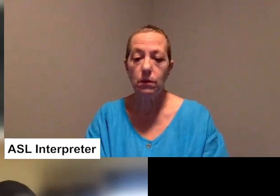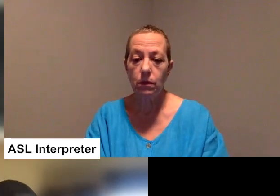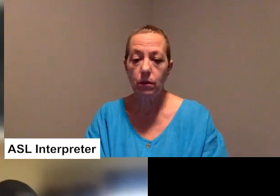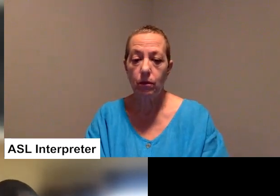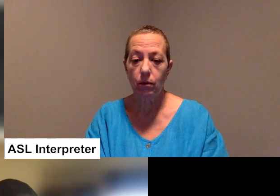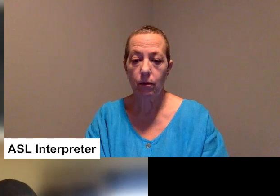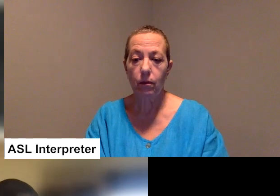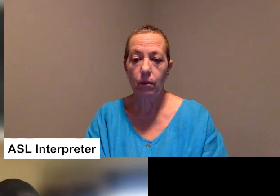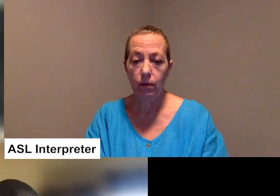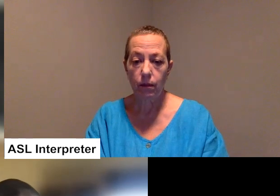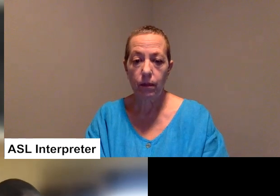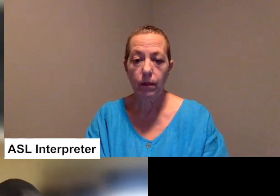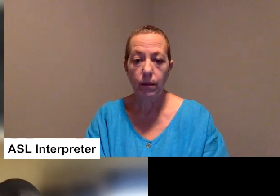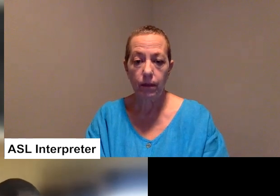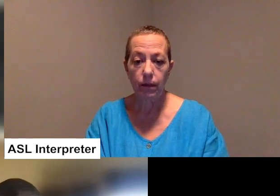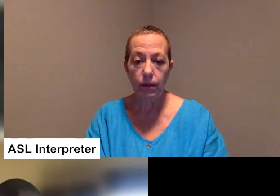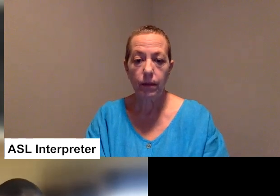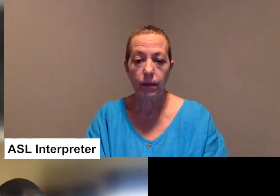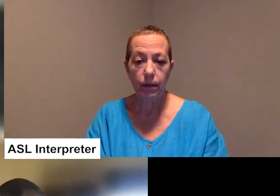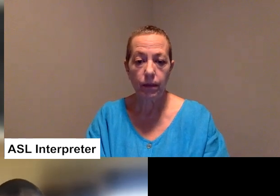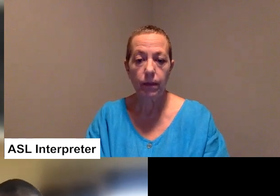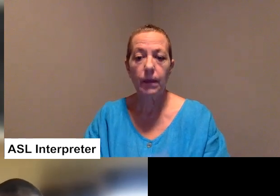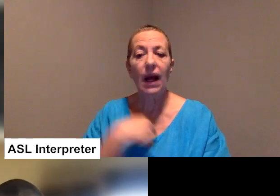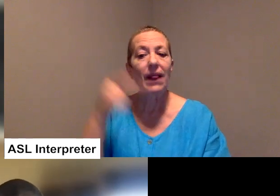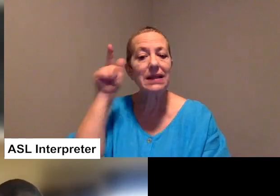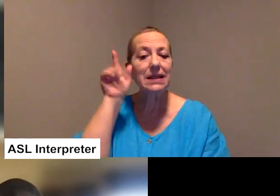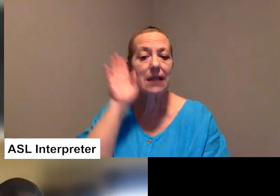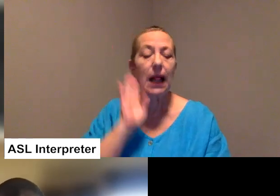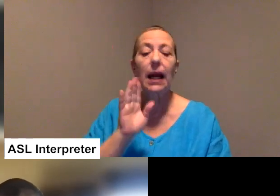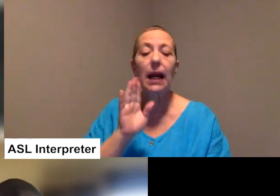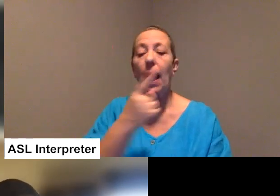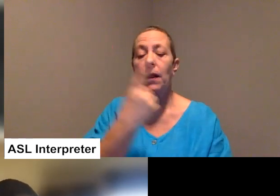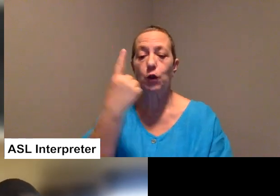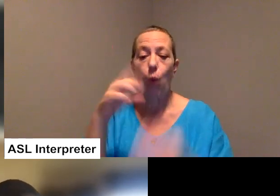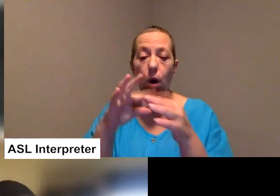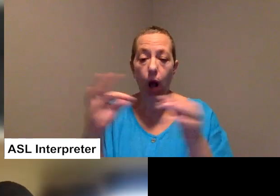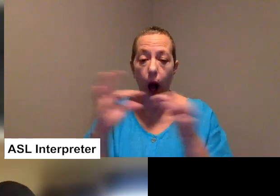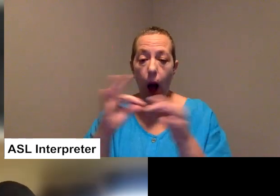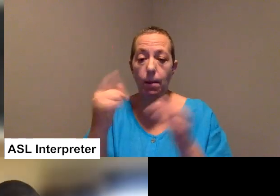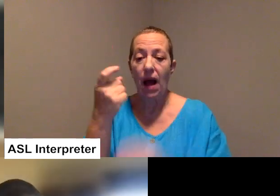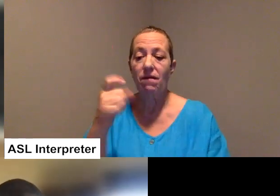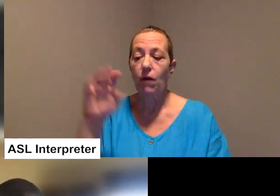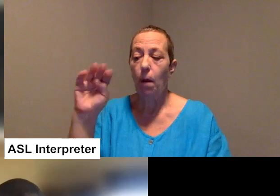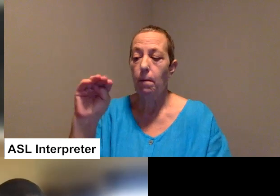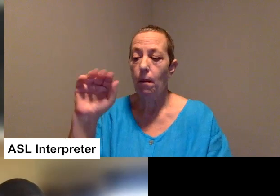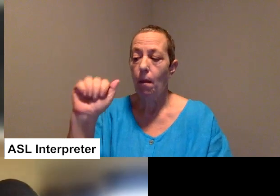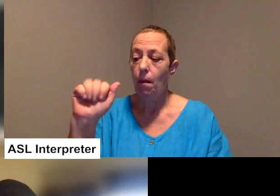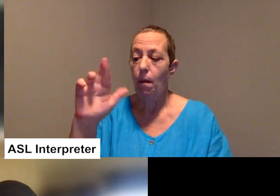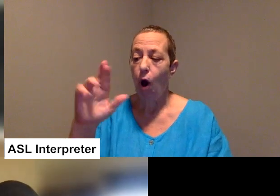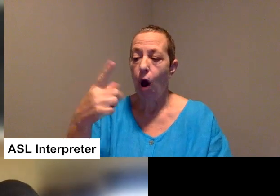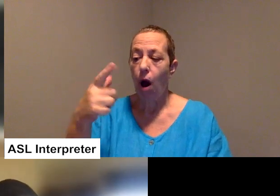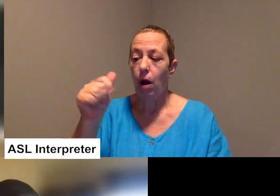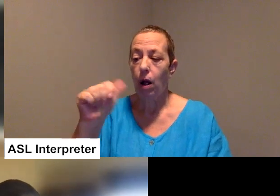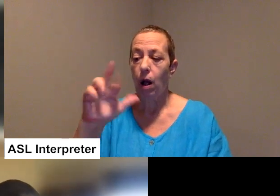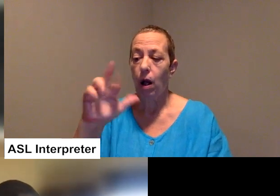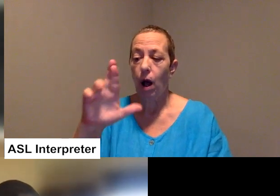This is Lydia. We also had a comment from Marguerite in the chat, who I